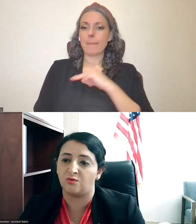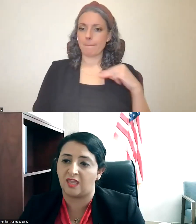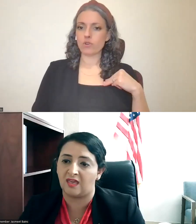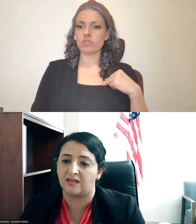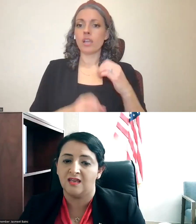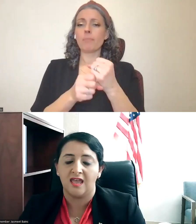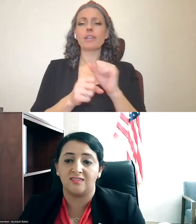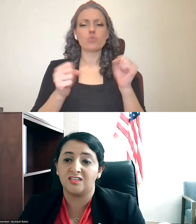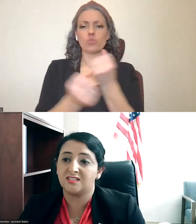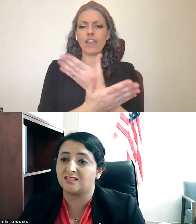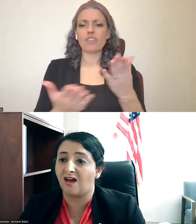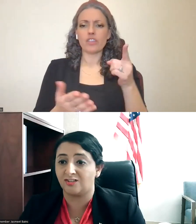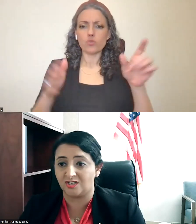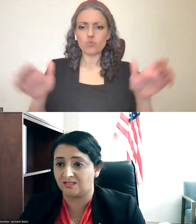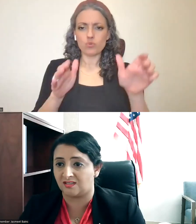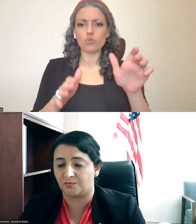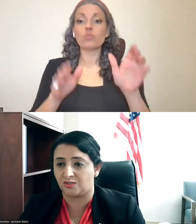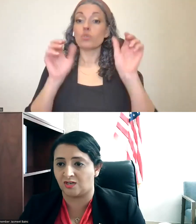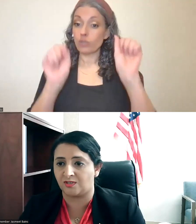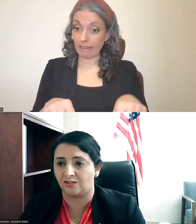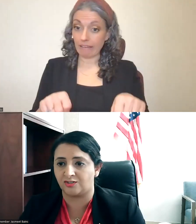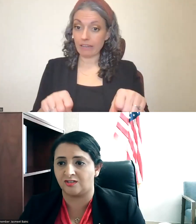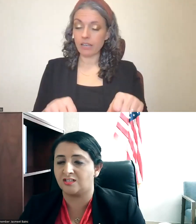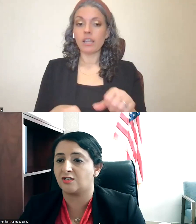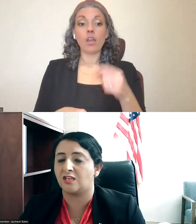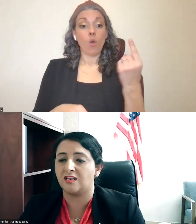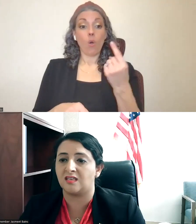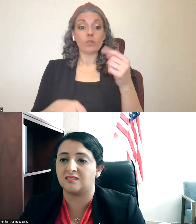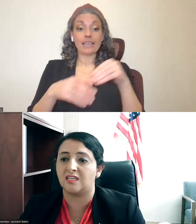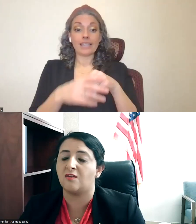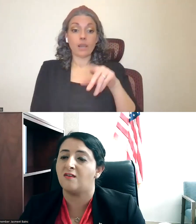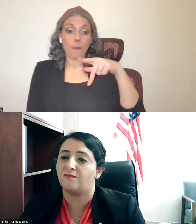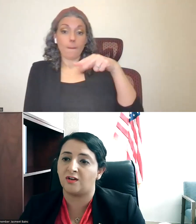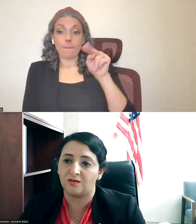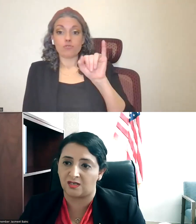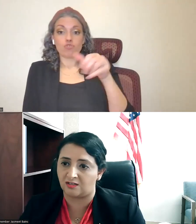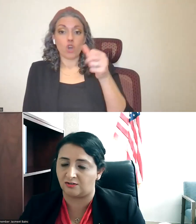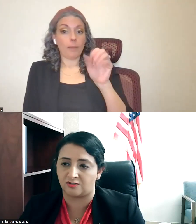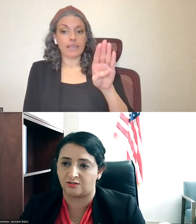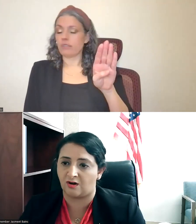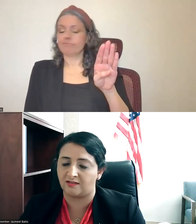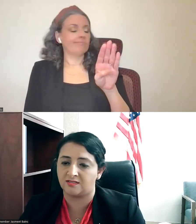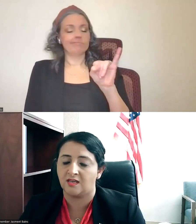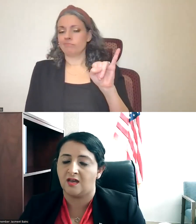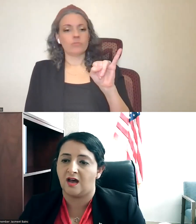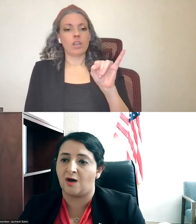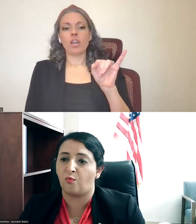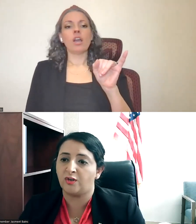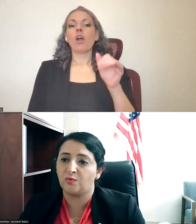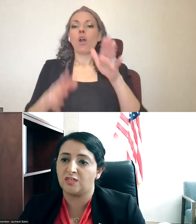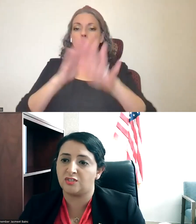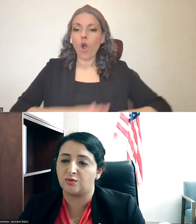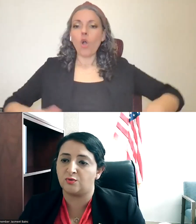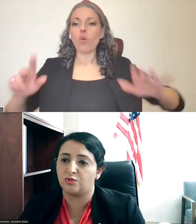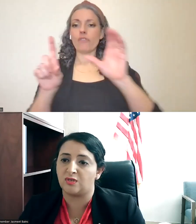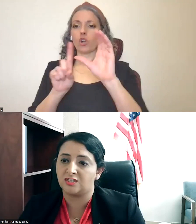all you can. And this is not just in the Punjabi culture, it is in very many cultures across. What